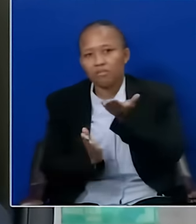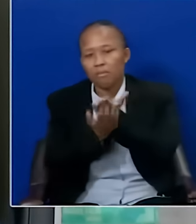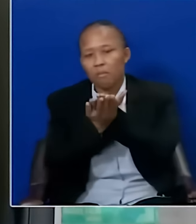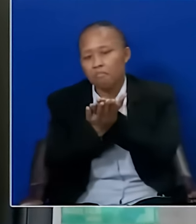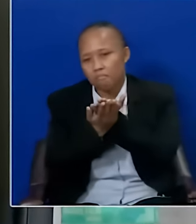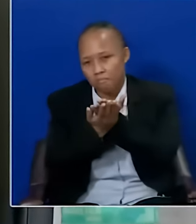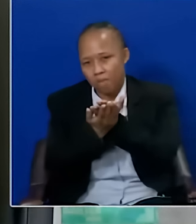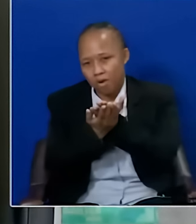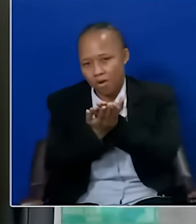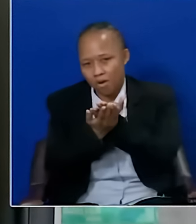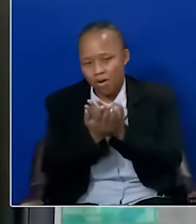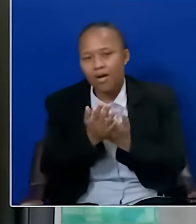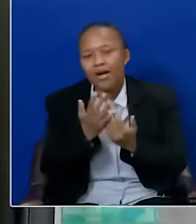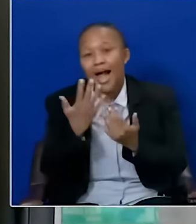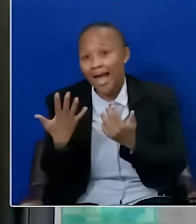Firstly,